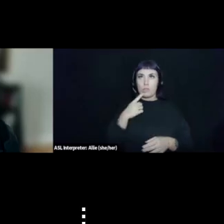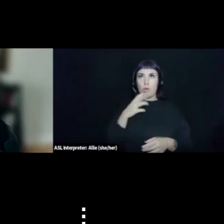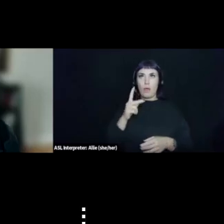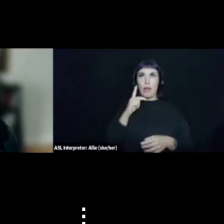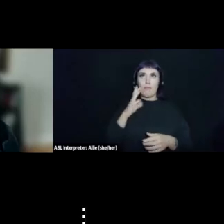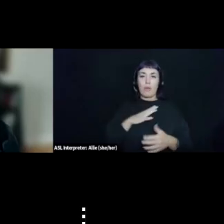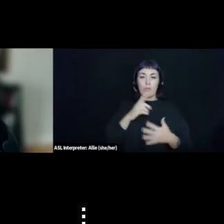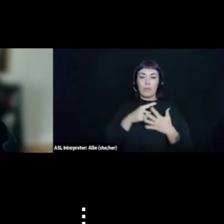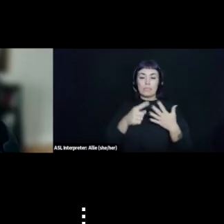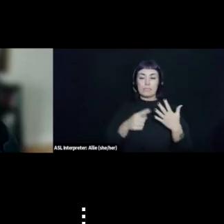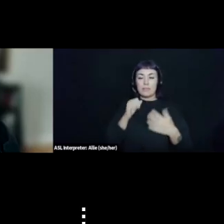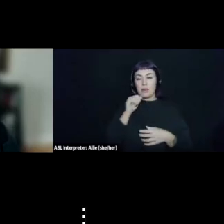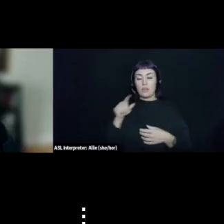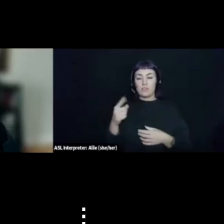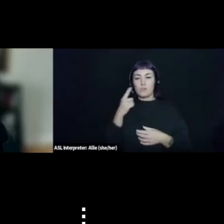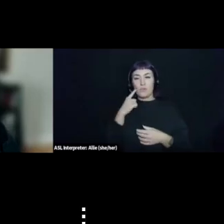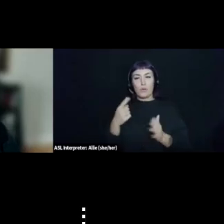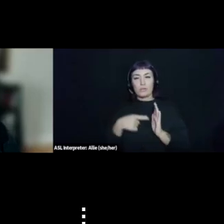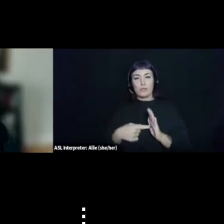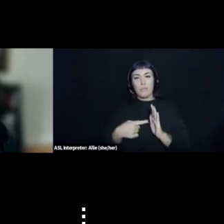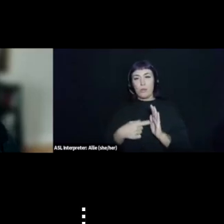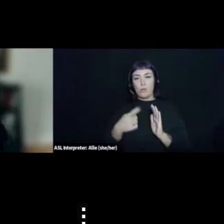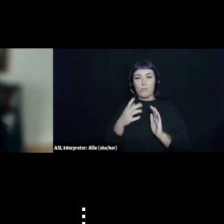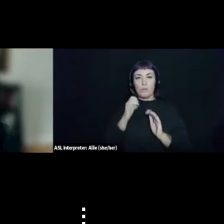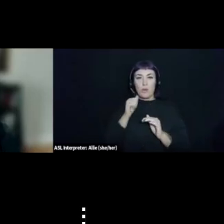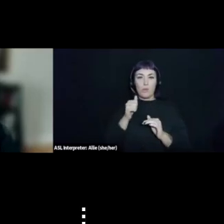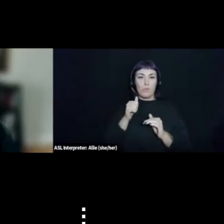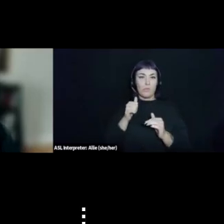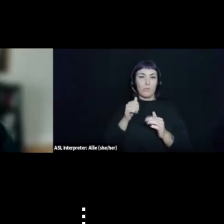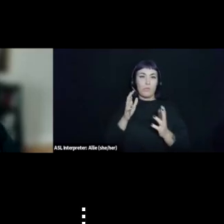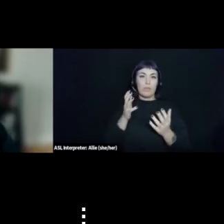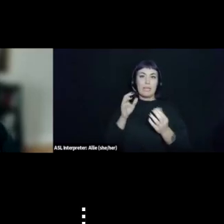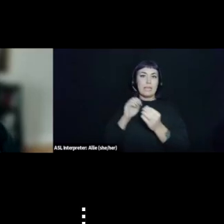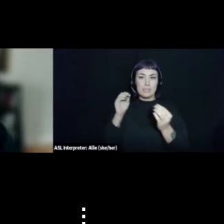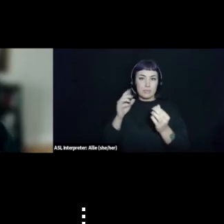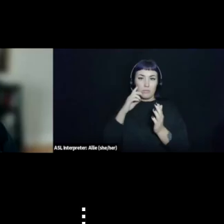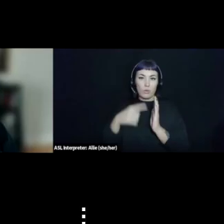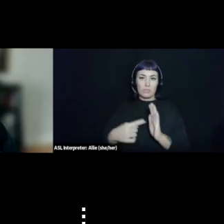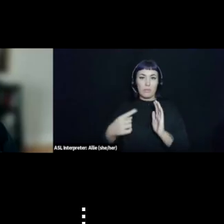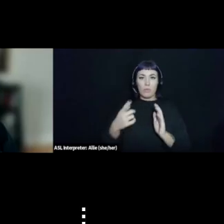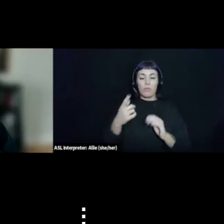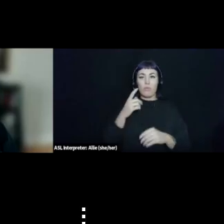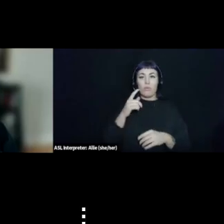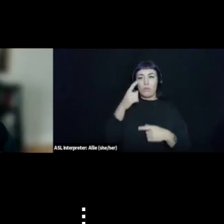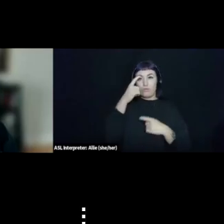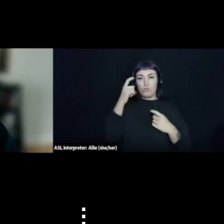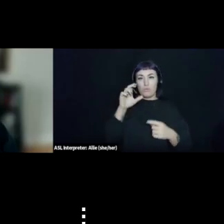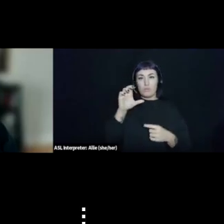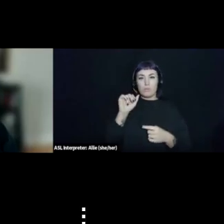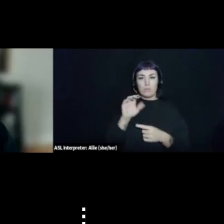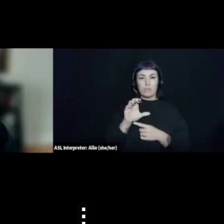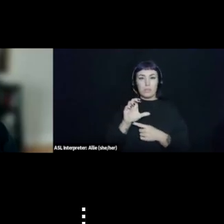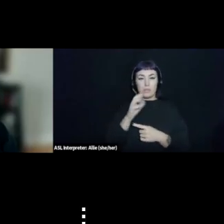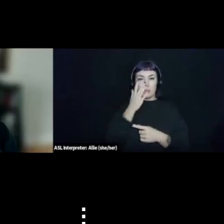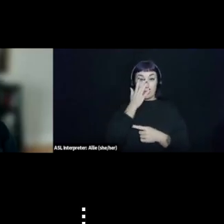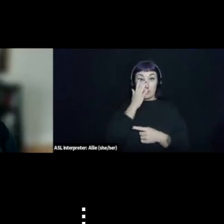this, this, and that, and not just for example's sake, and not with kissing. And trauma like CNC/free use scene